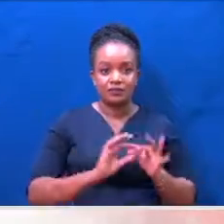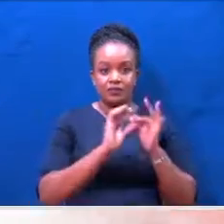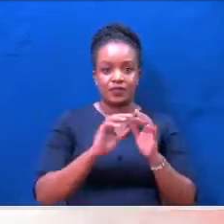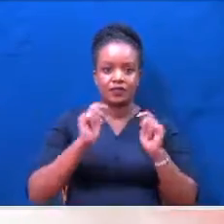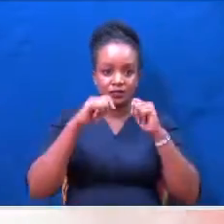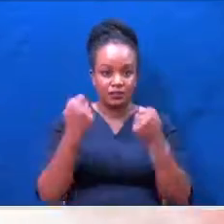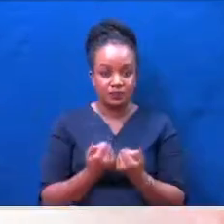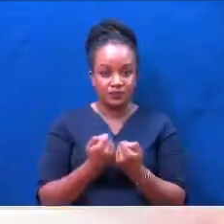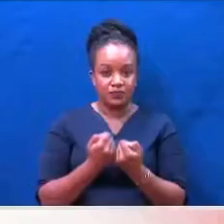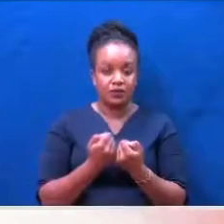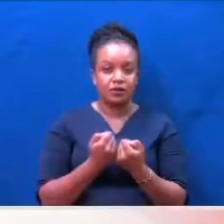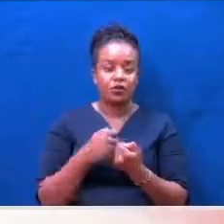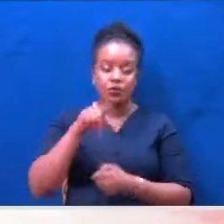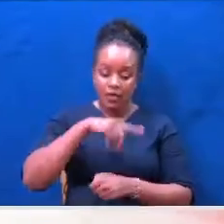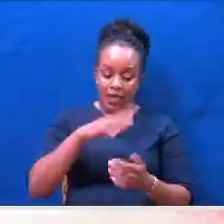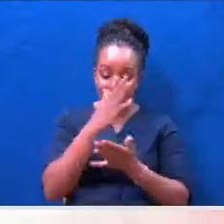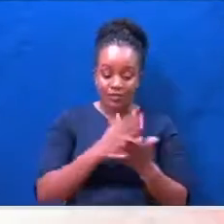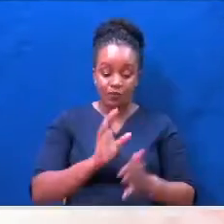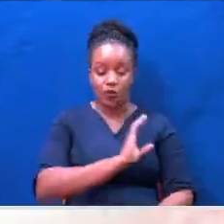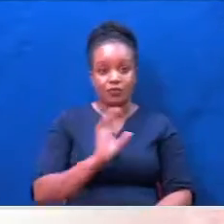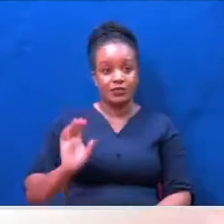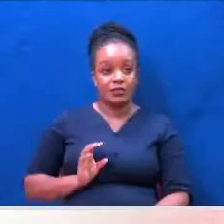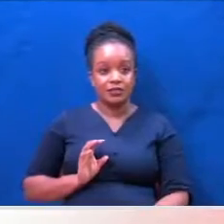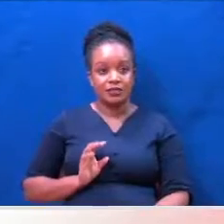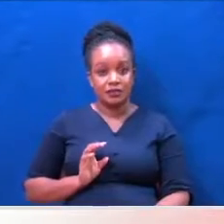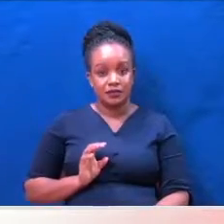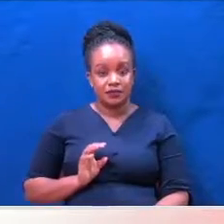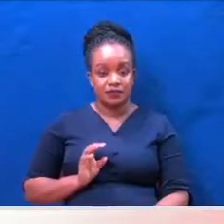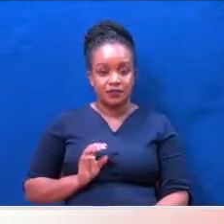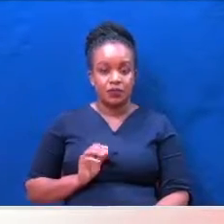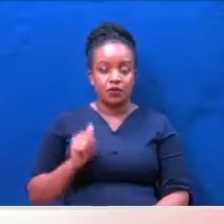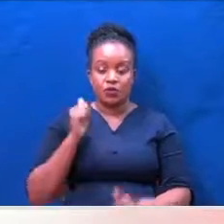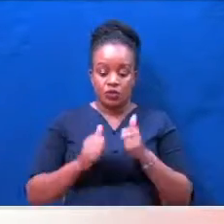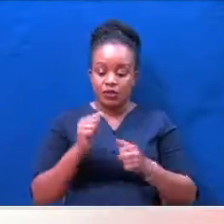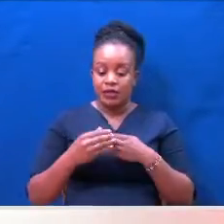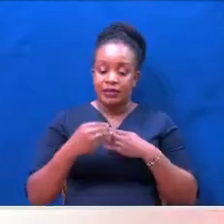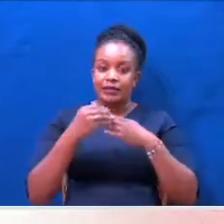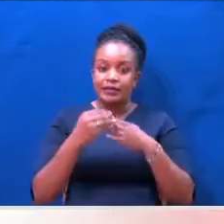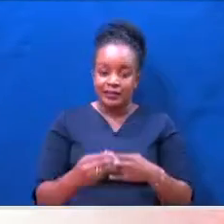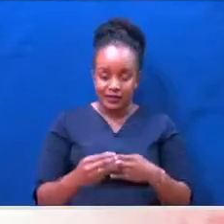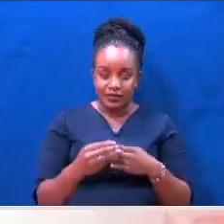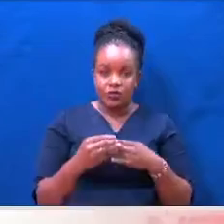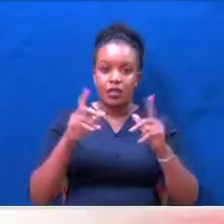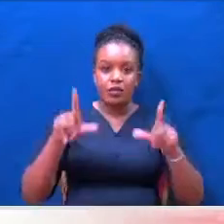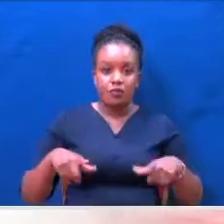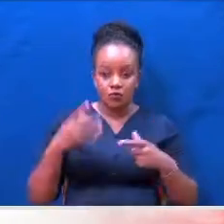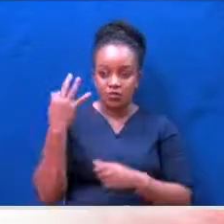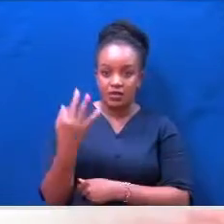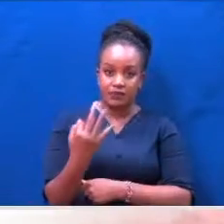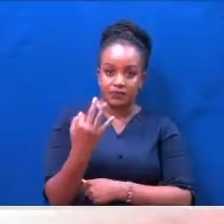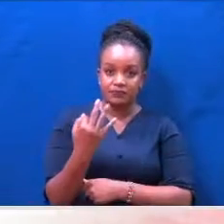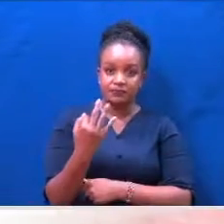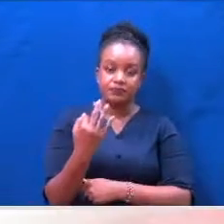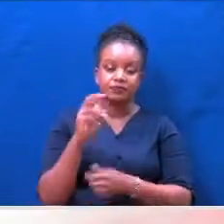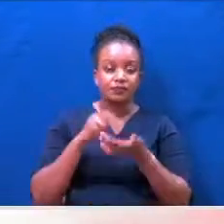an outreach subcommittee leading up to Limuru 3. So this